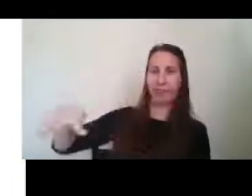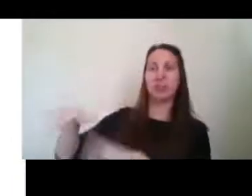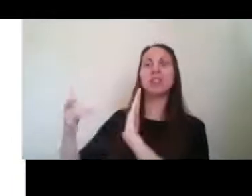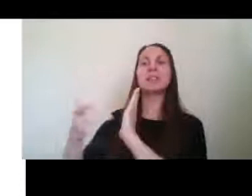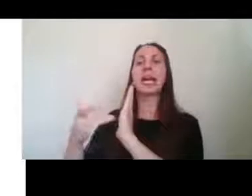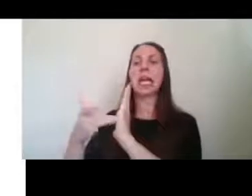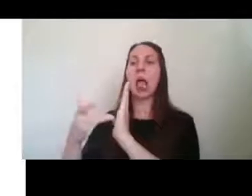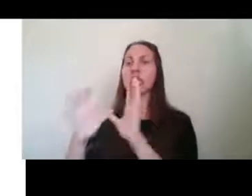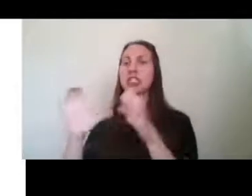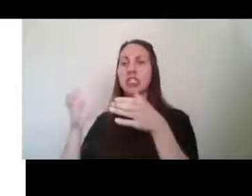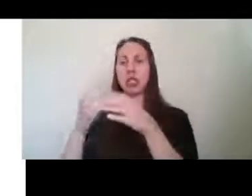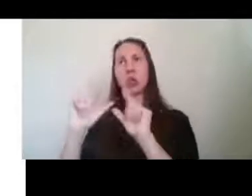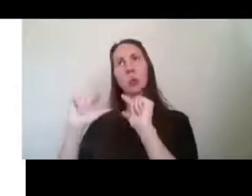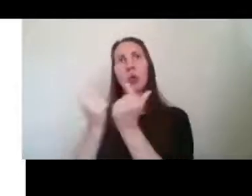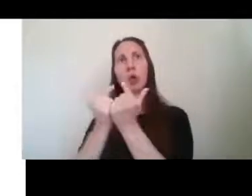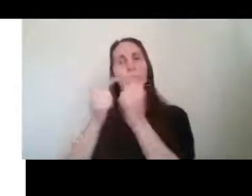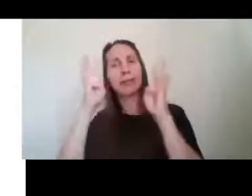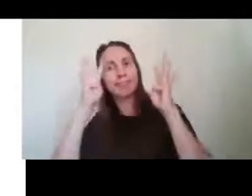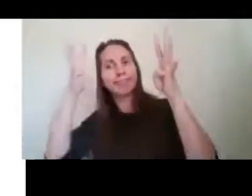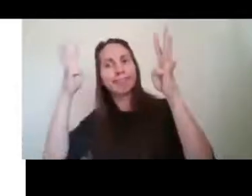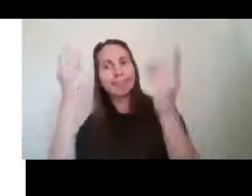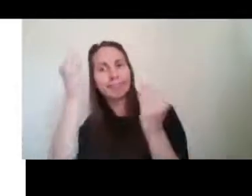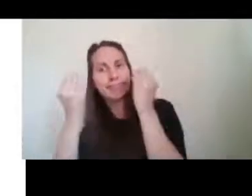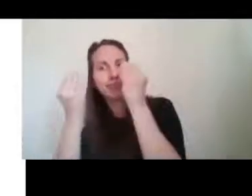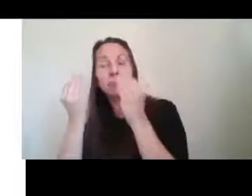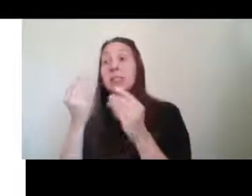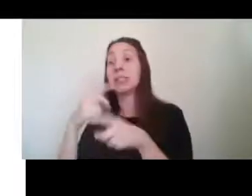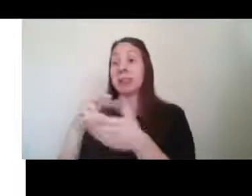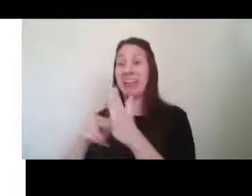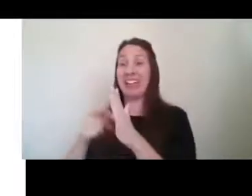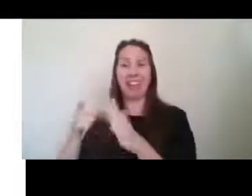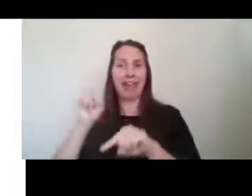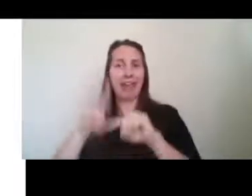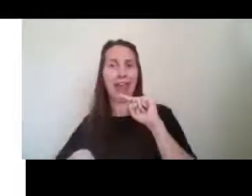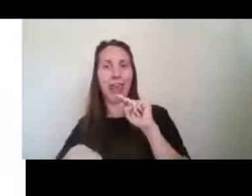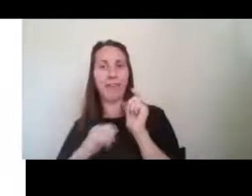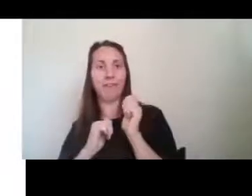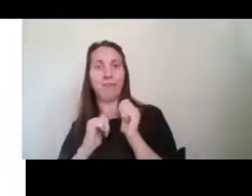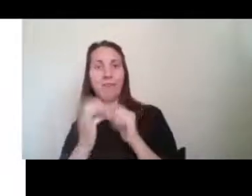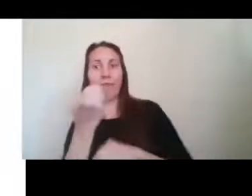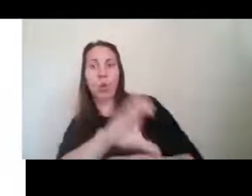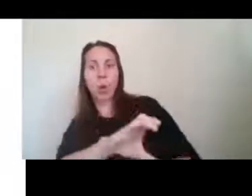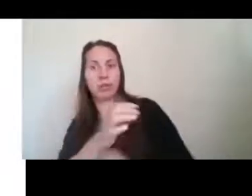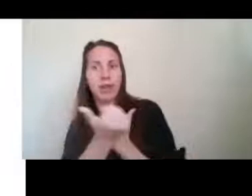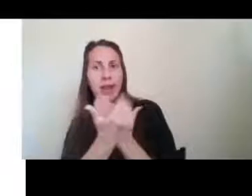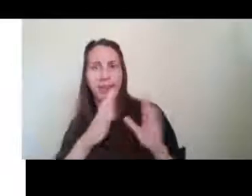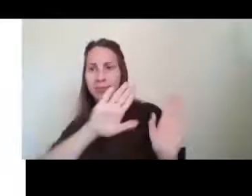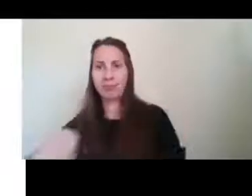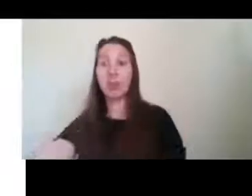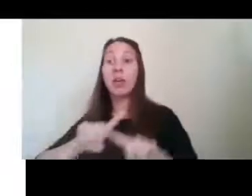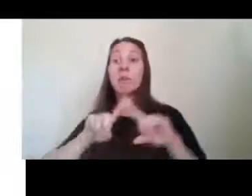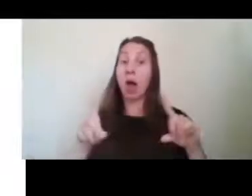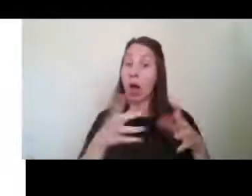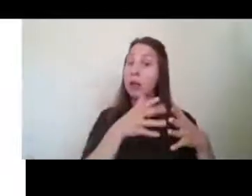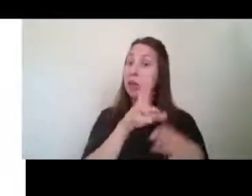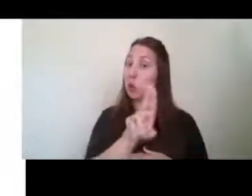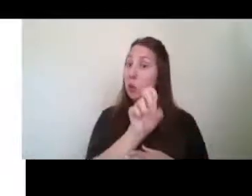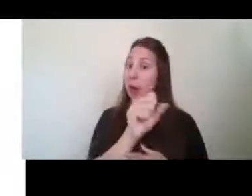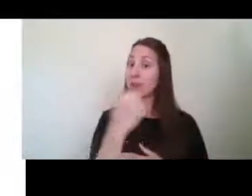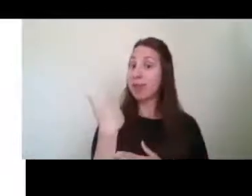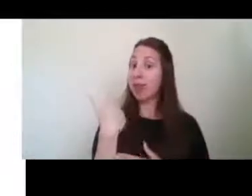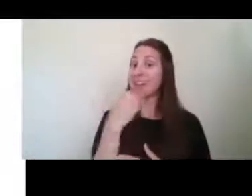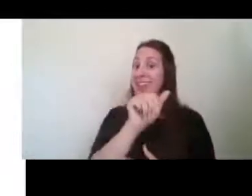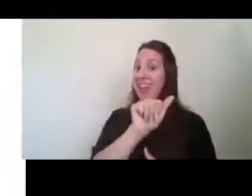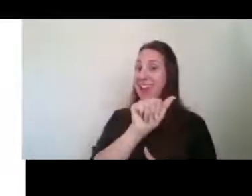tank. So they can't enforce this. However, in the United States, we have the Americans with Disabilities Act, which